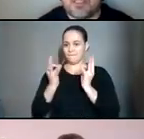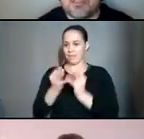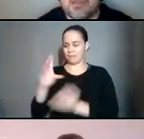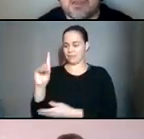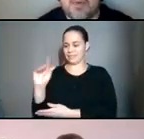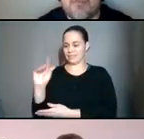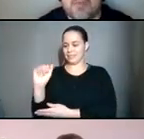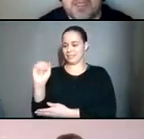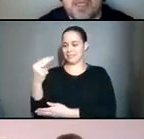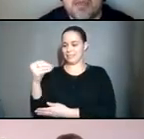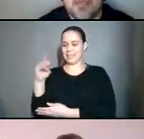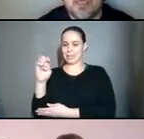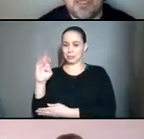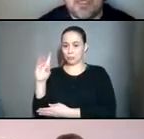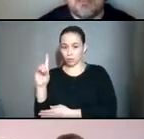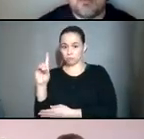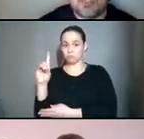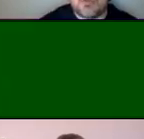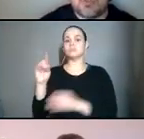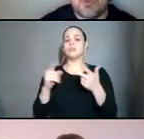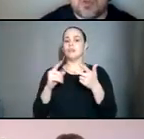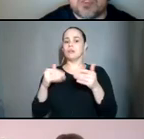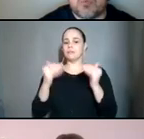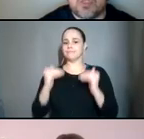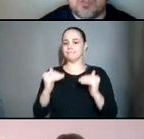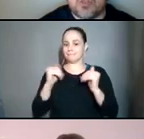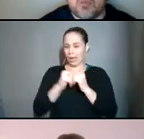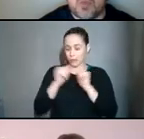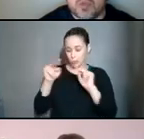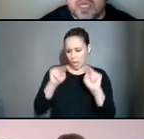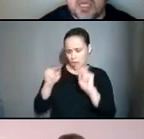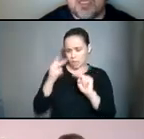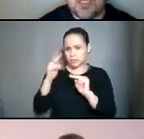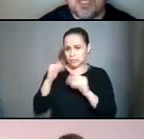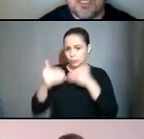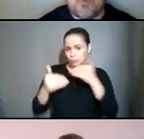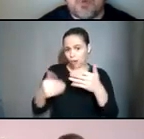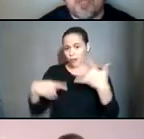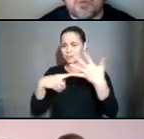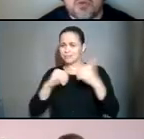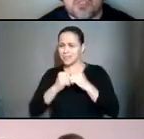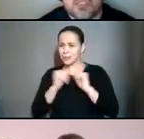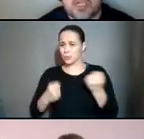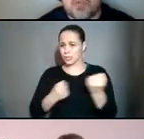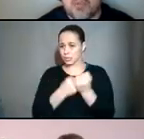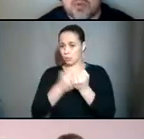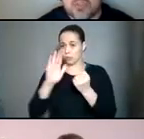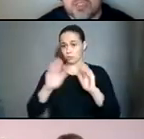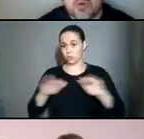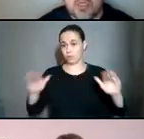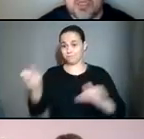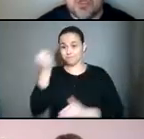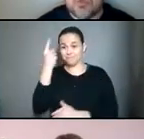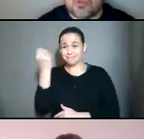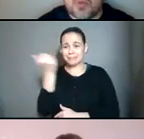monitoring progress and supporting your child. If at all you have any questions today, our panelists are more than